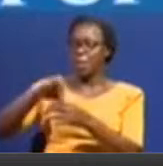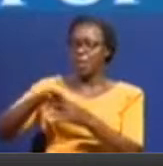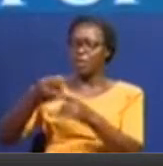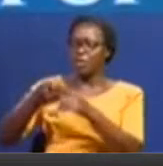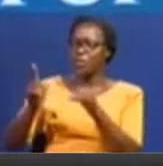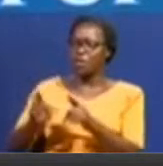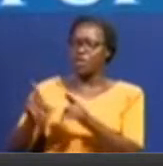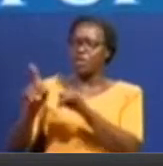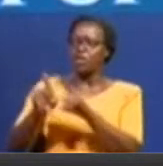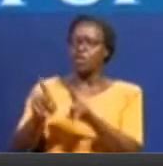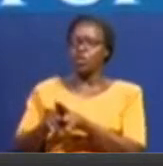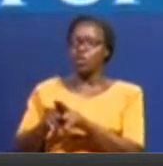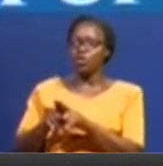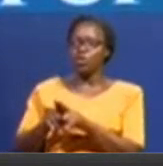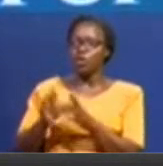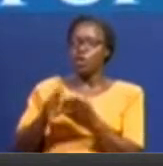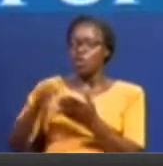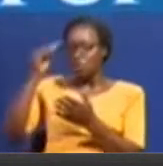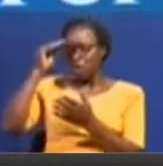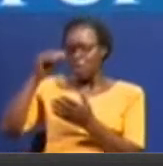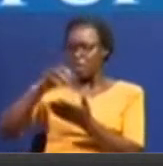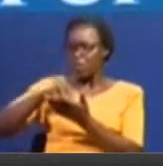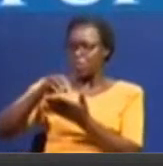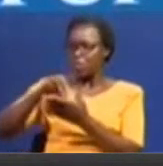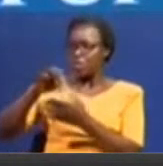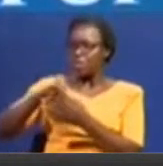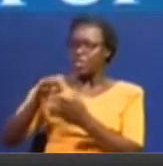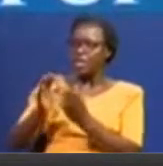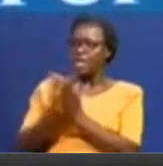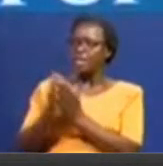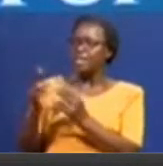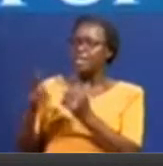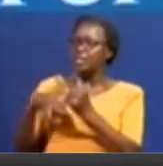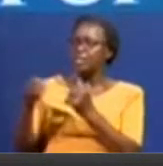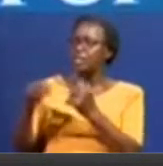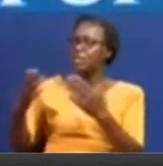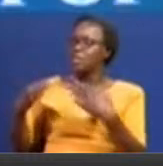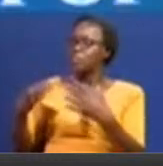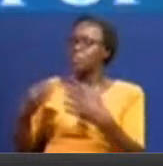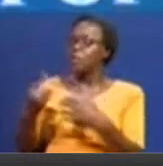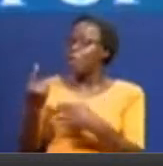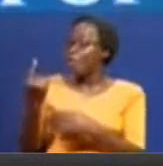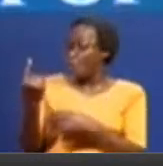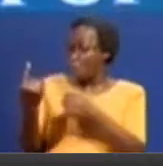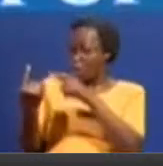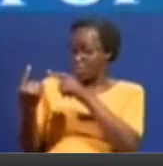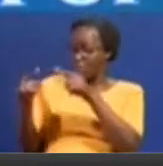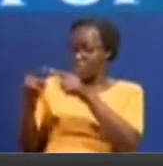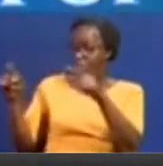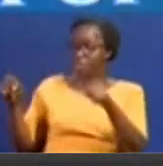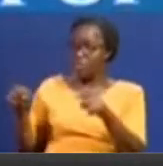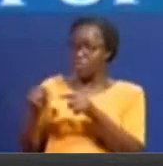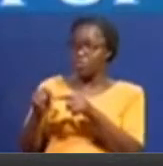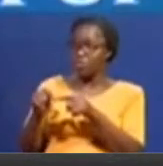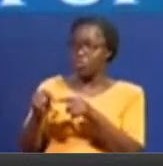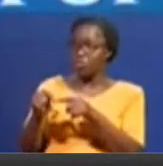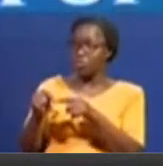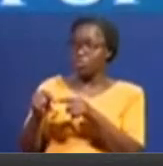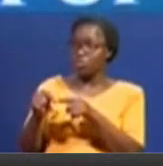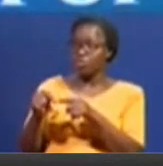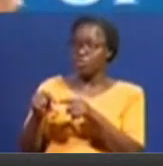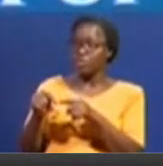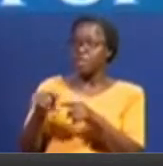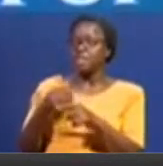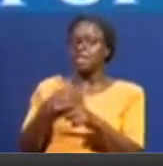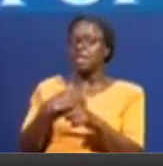However, you also note in terms of polling station and the 700 people provided, you find one room